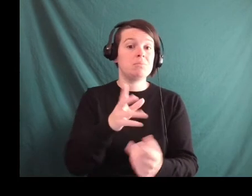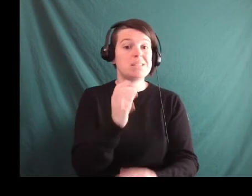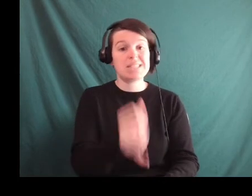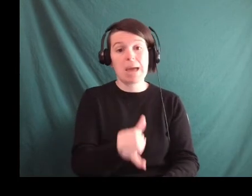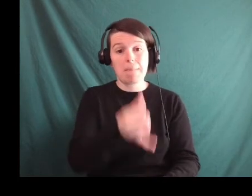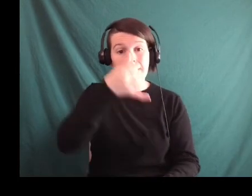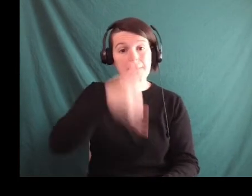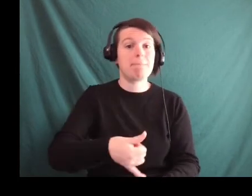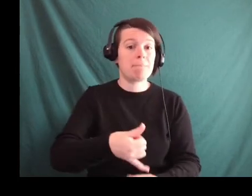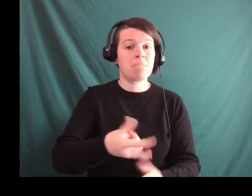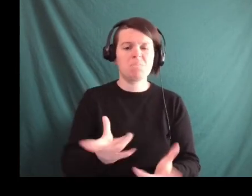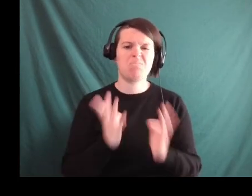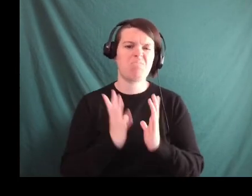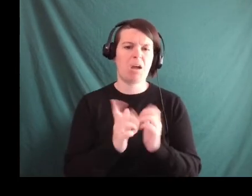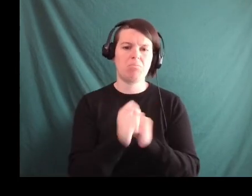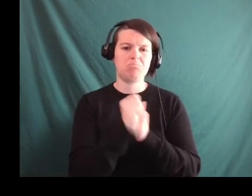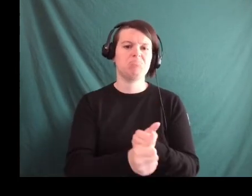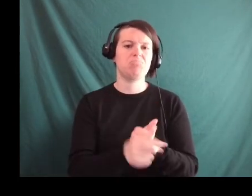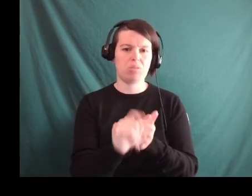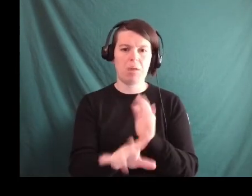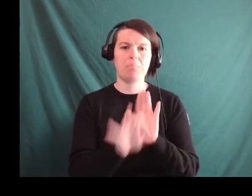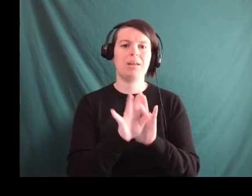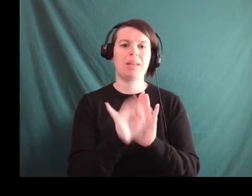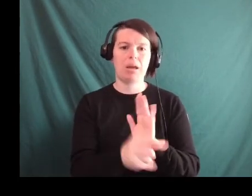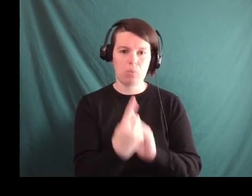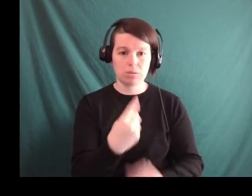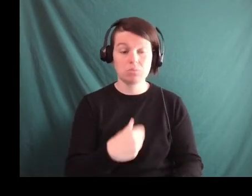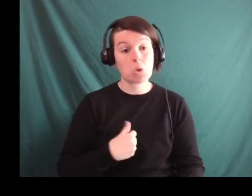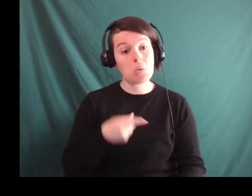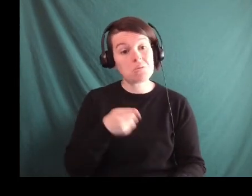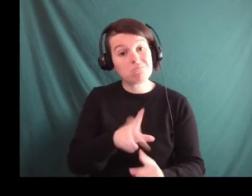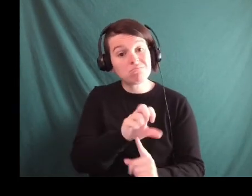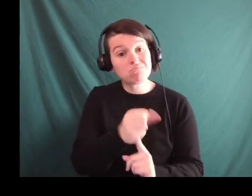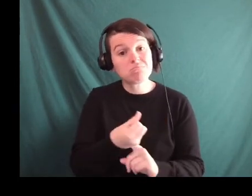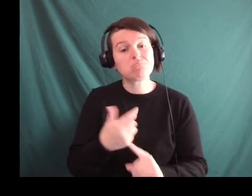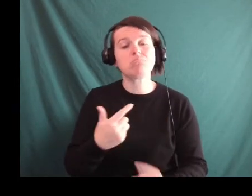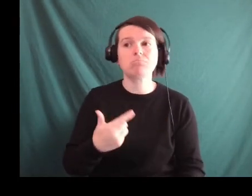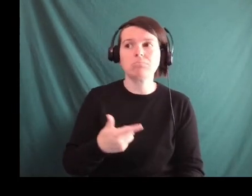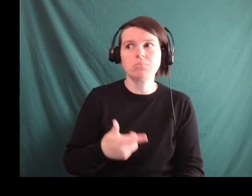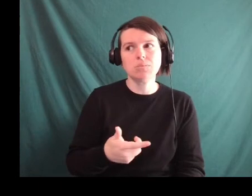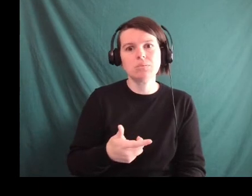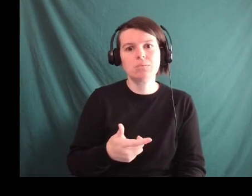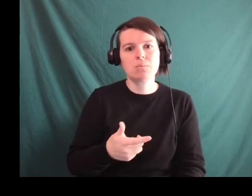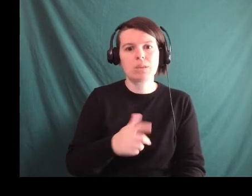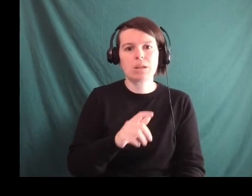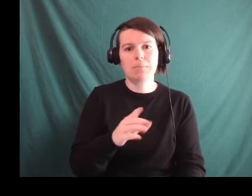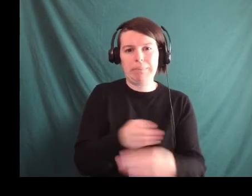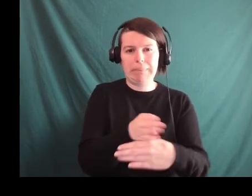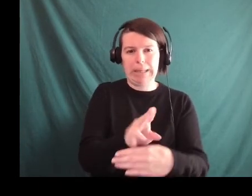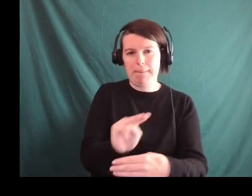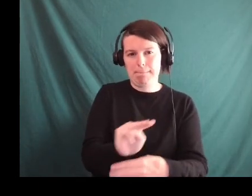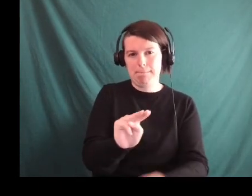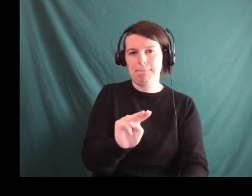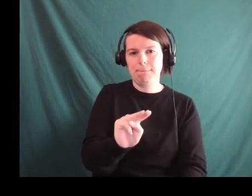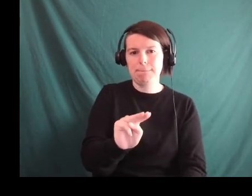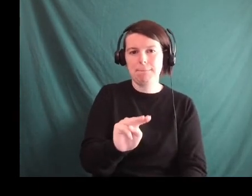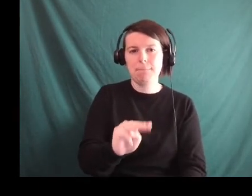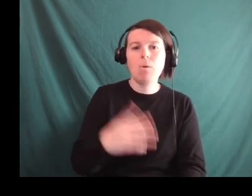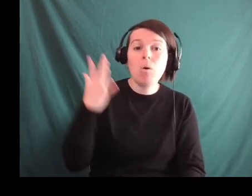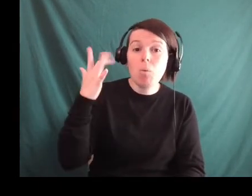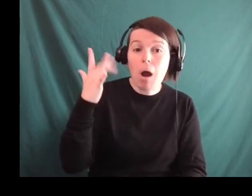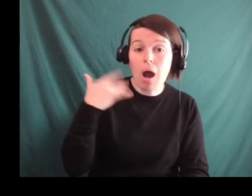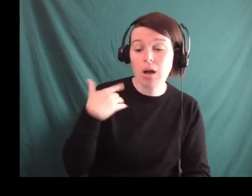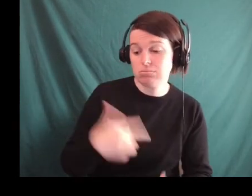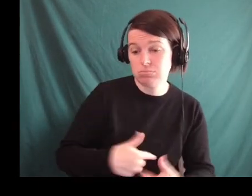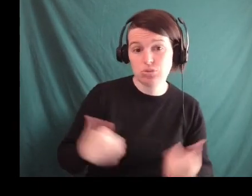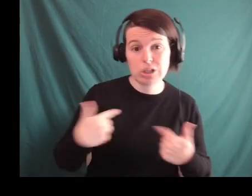range, then you can just go with that. So in this case, I would put myself at a size medium because my chest size